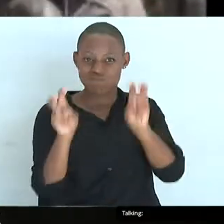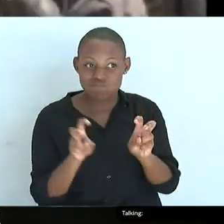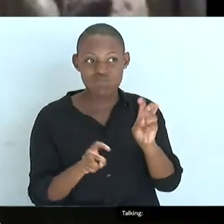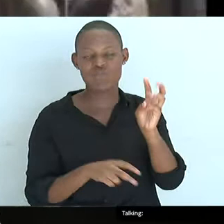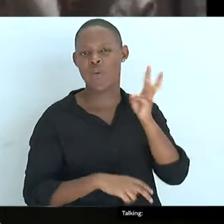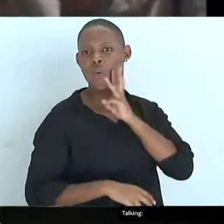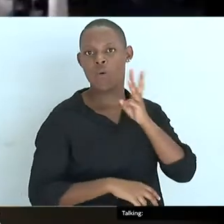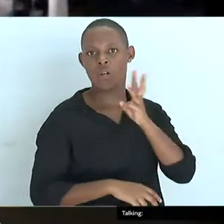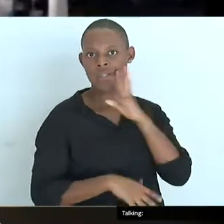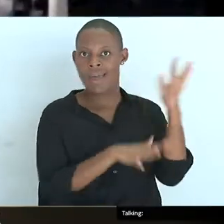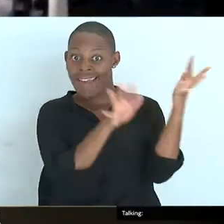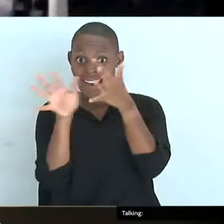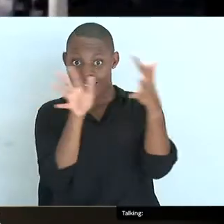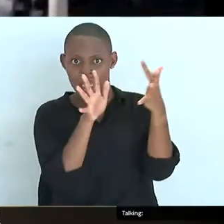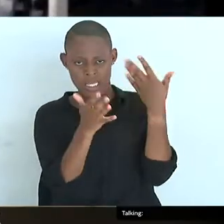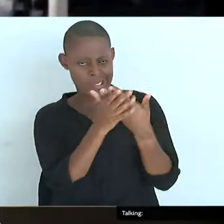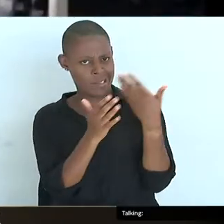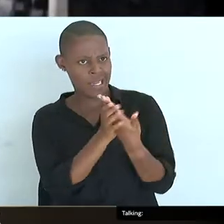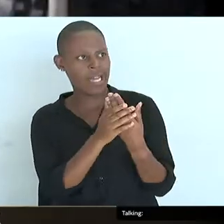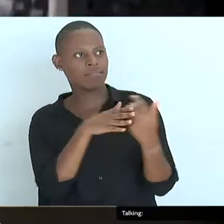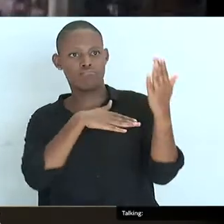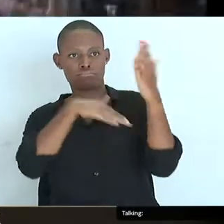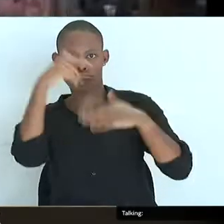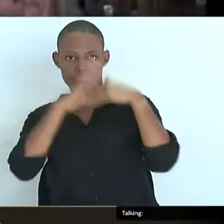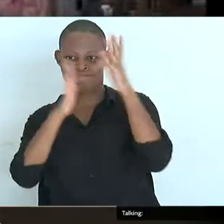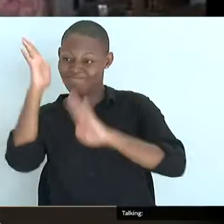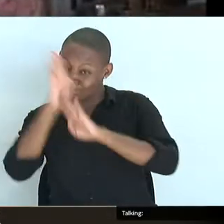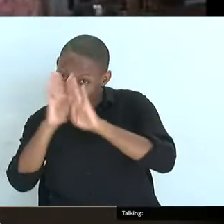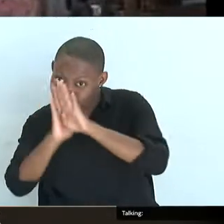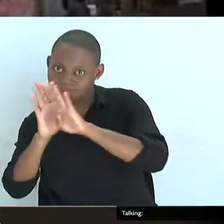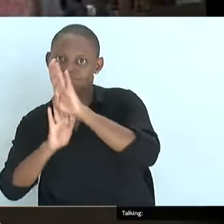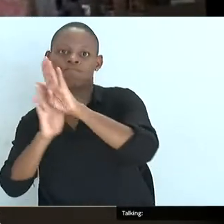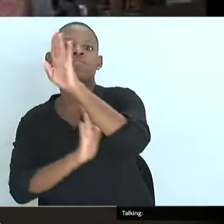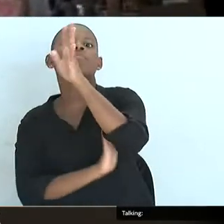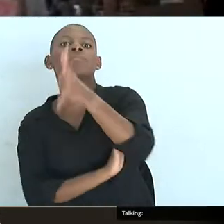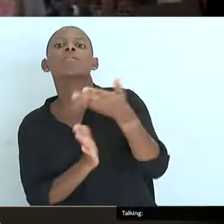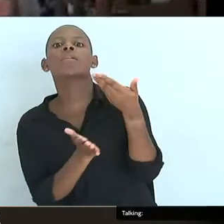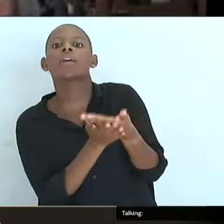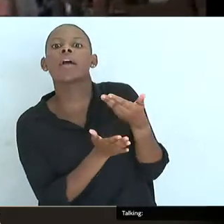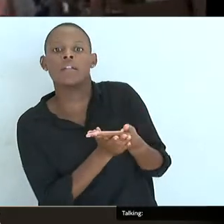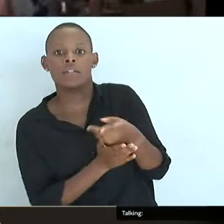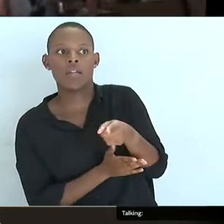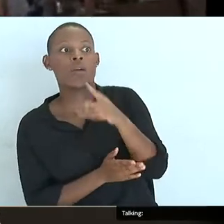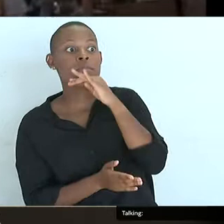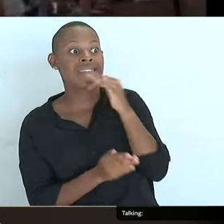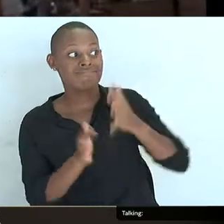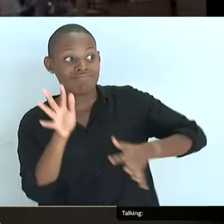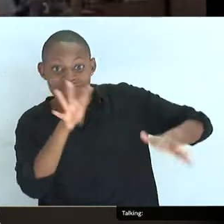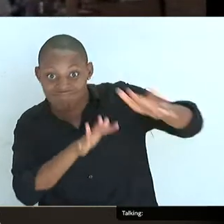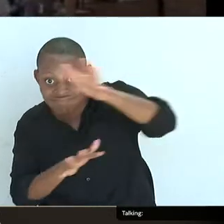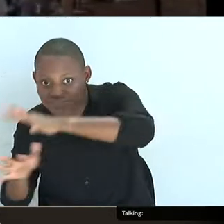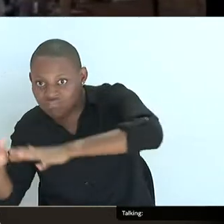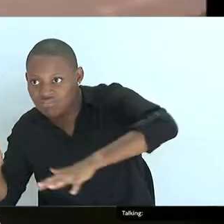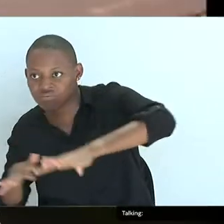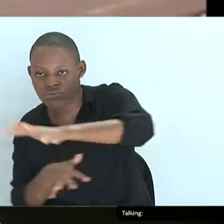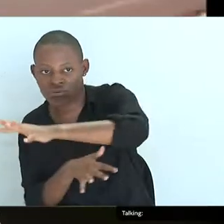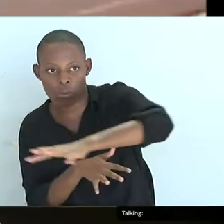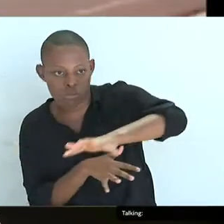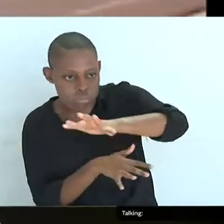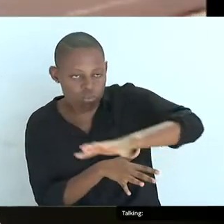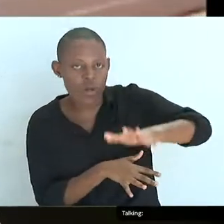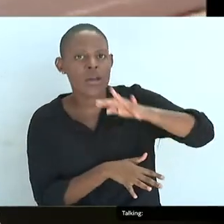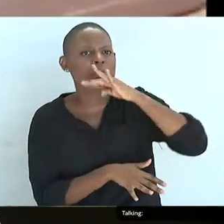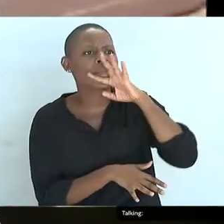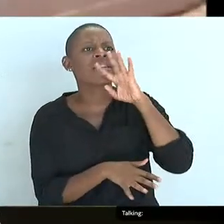to meet our sustainable development goals to everyone, everywhere, no matter class,